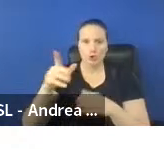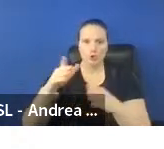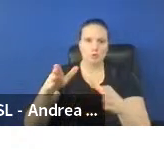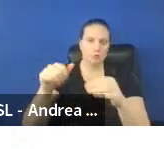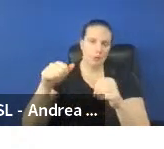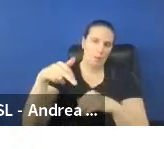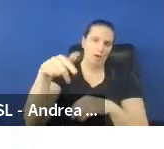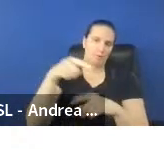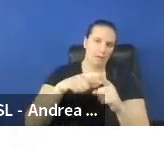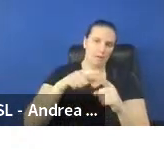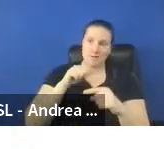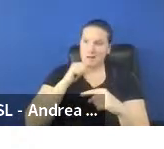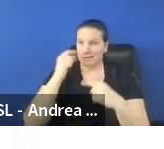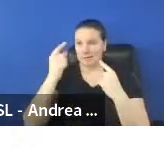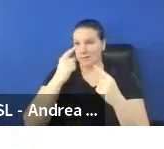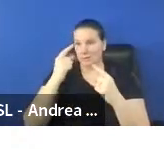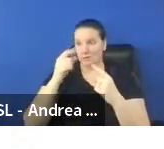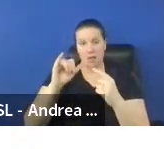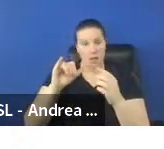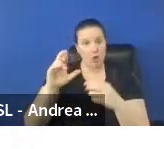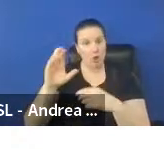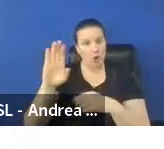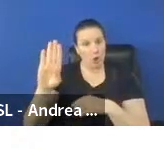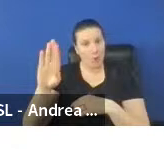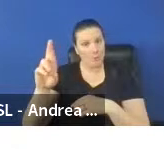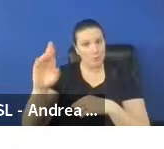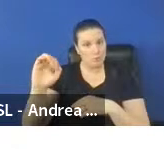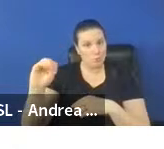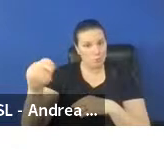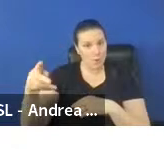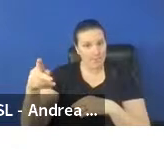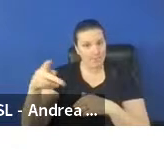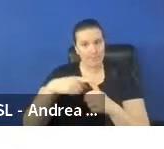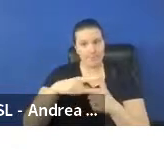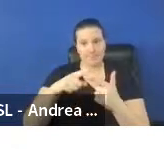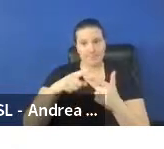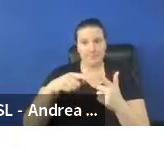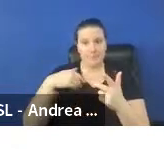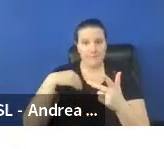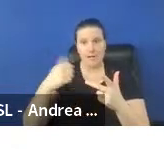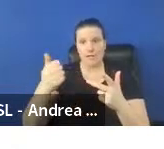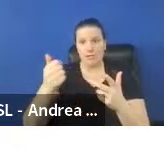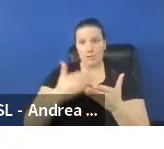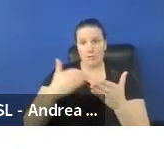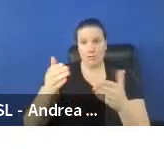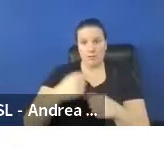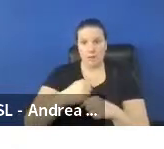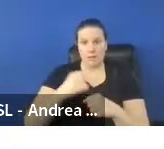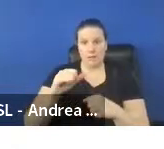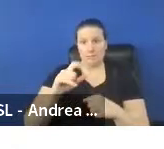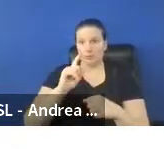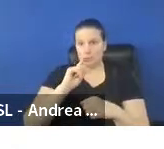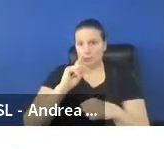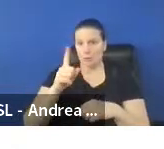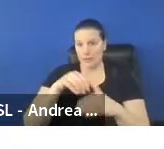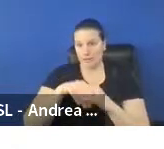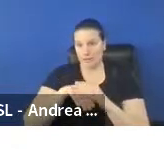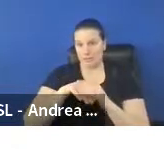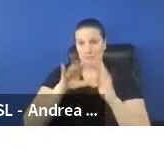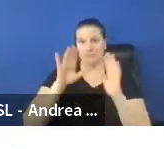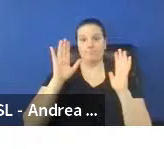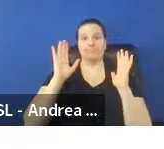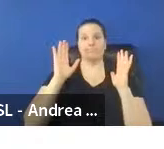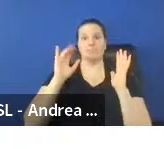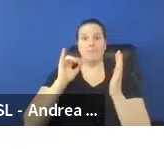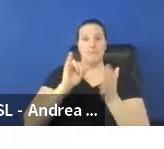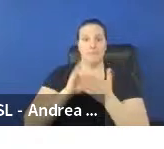consider like even, are there curb ramps or other elements to make them truly accessible. So this was just